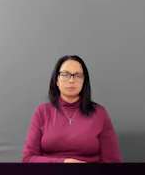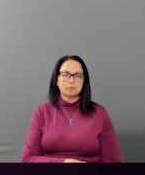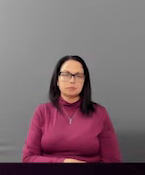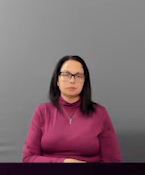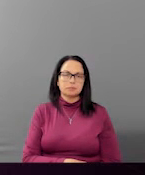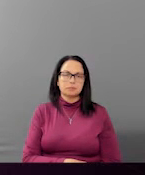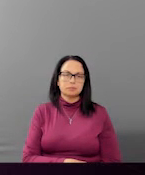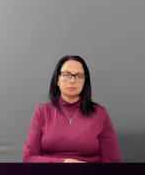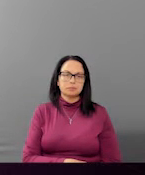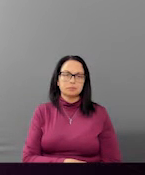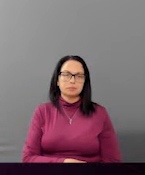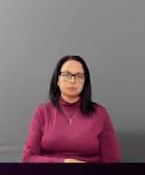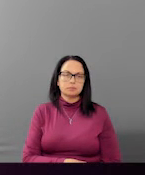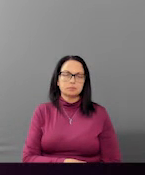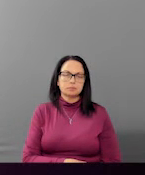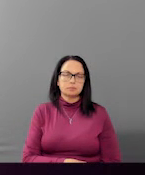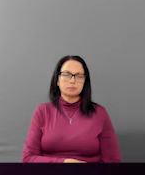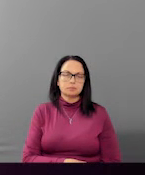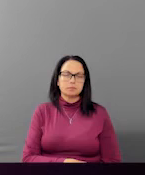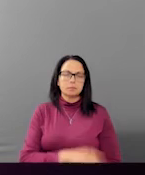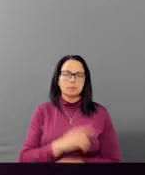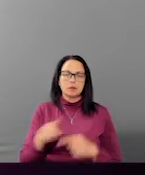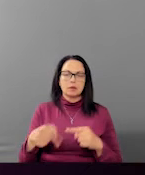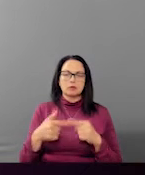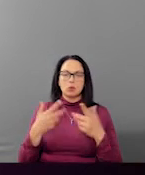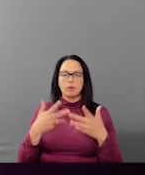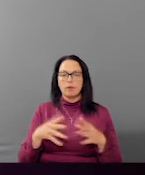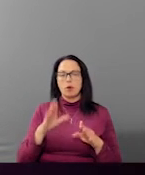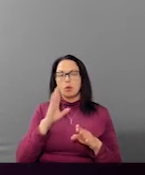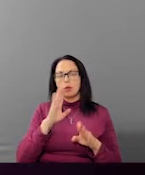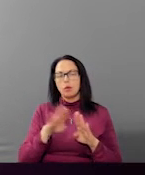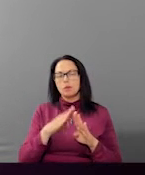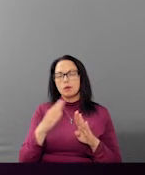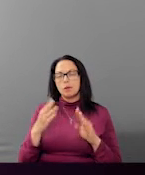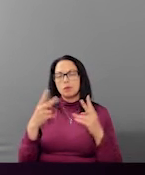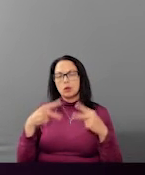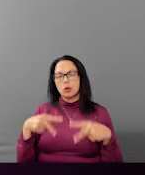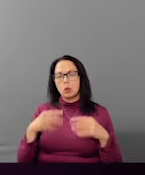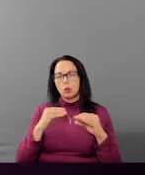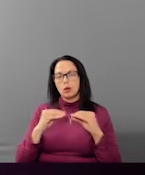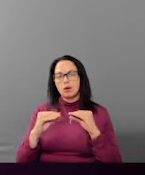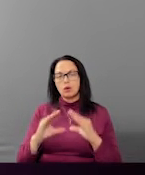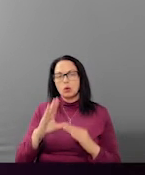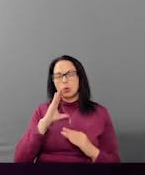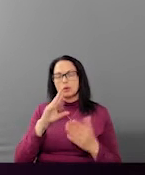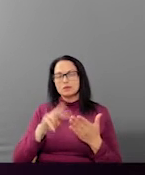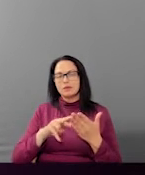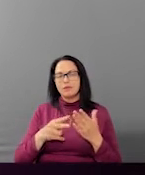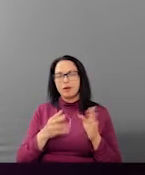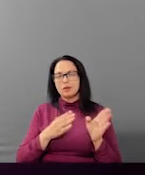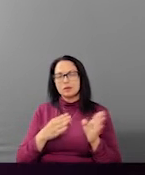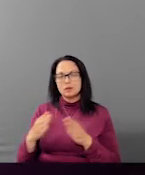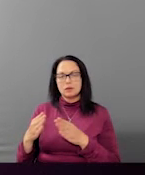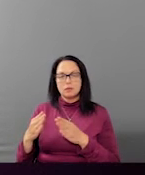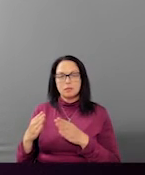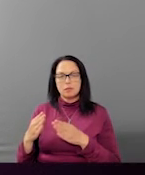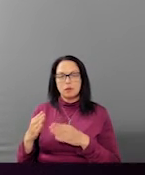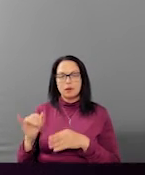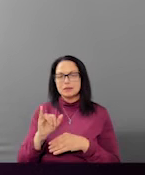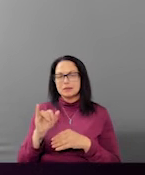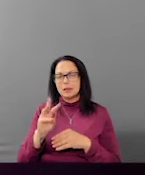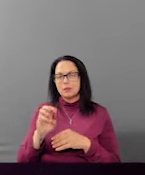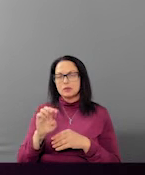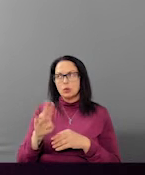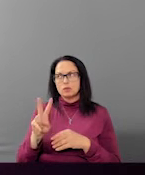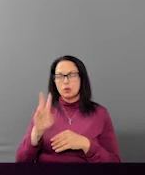Cool, so now once this is done, we're gonna open up this in our code editor, and you're gonna define your schema. So same as Web 2, I'm just gonna copy and paste everything, but the